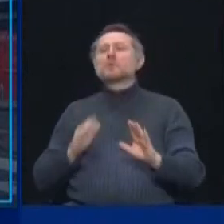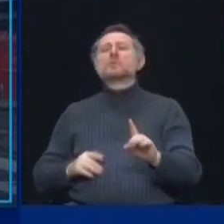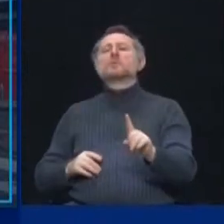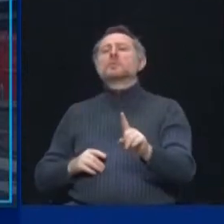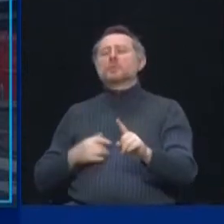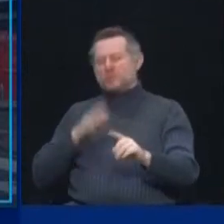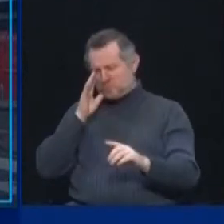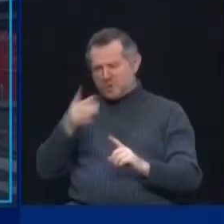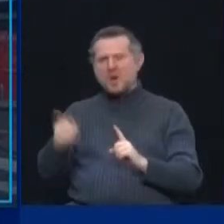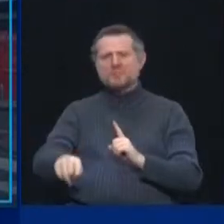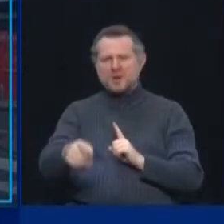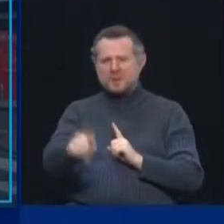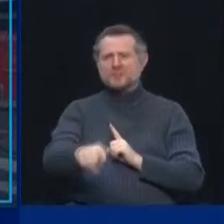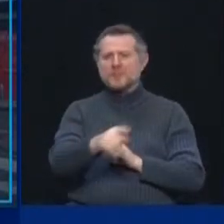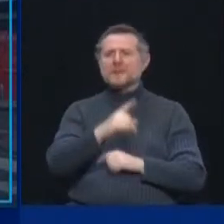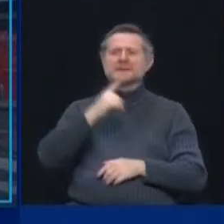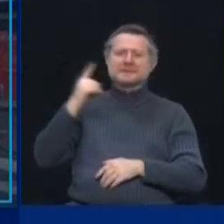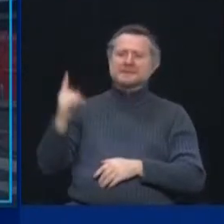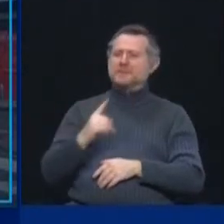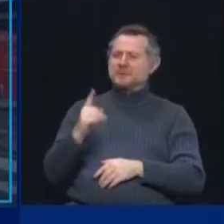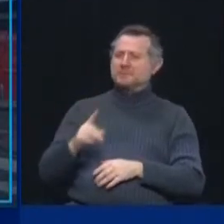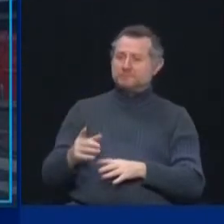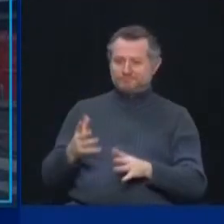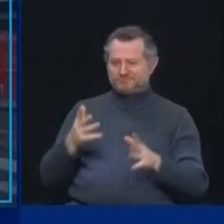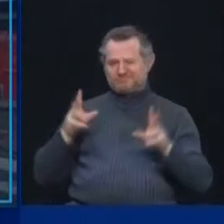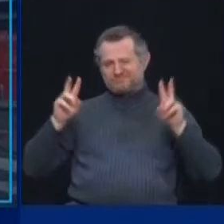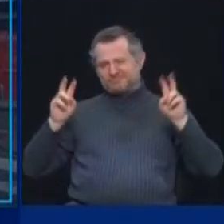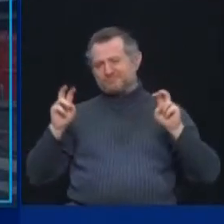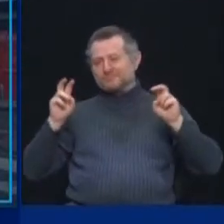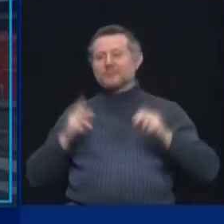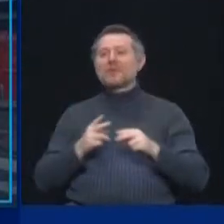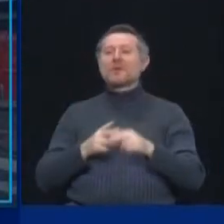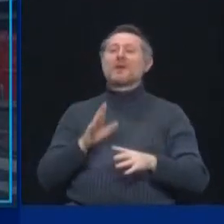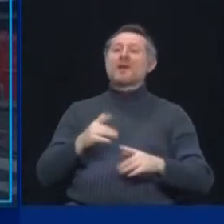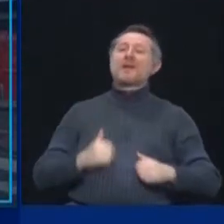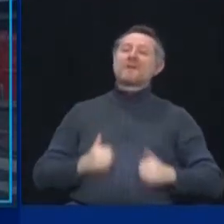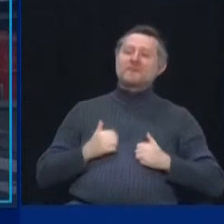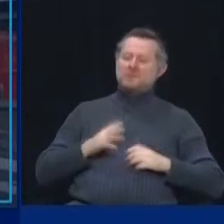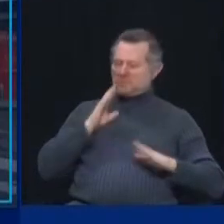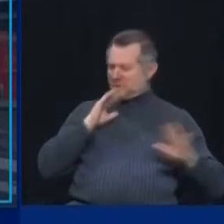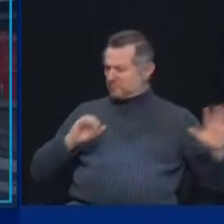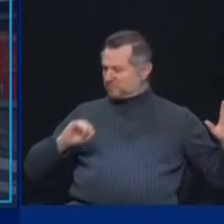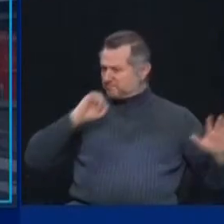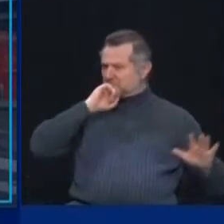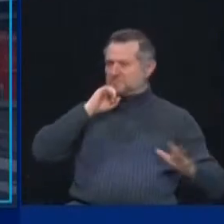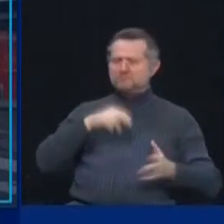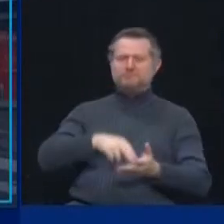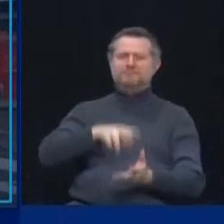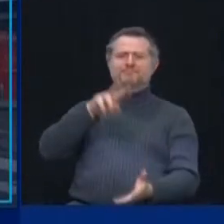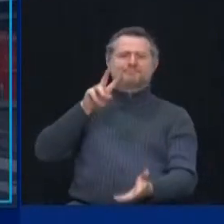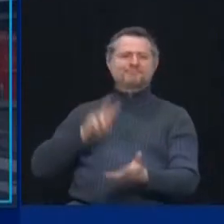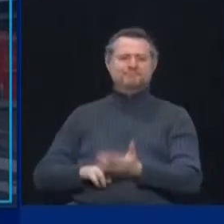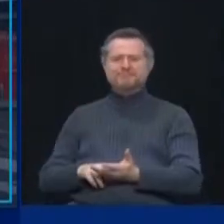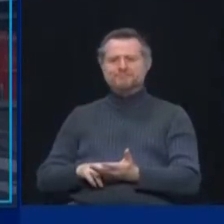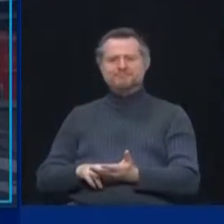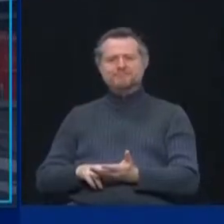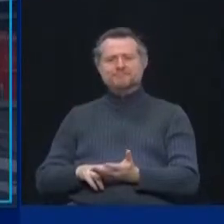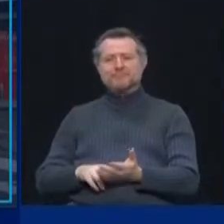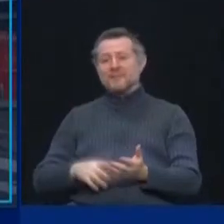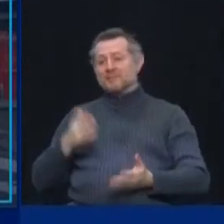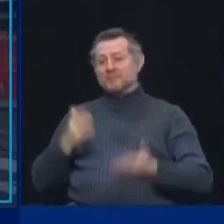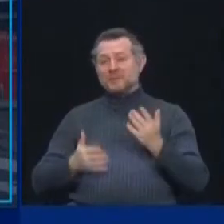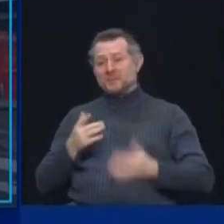going to happen where life is going to come up and knock you on your rear end. Maybe you did something